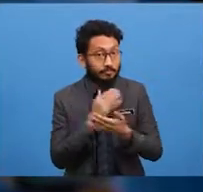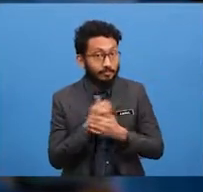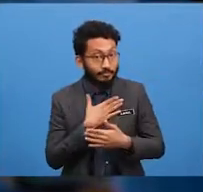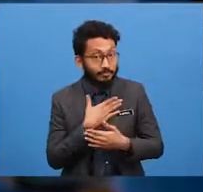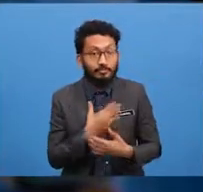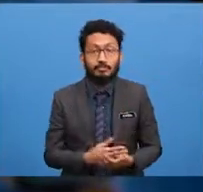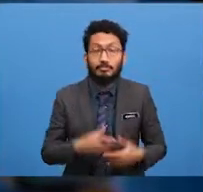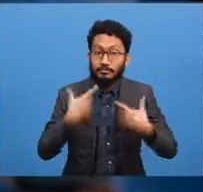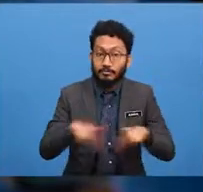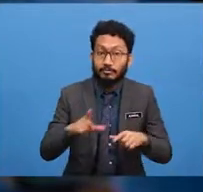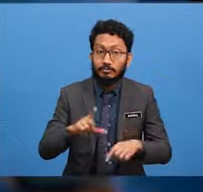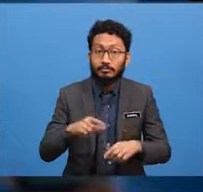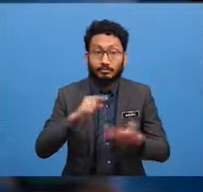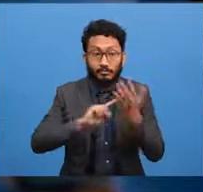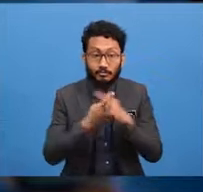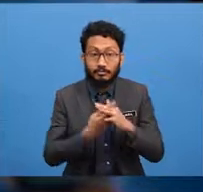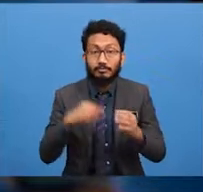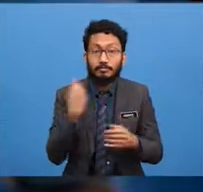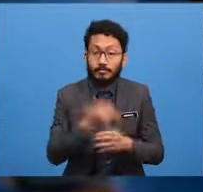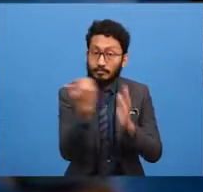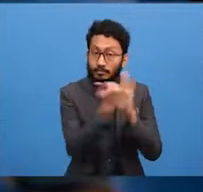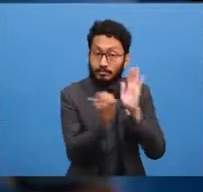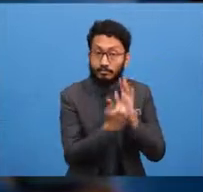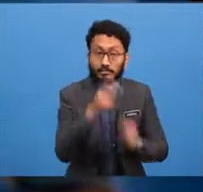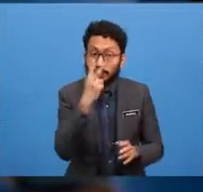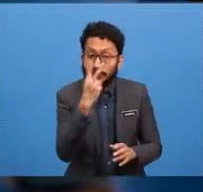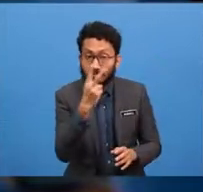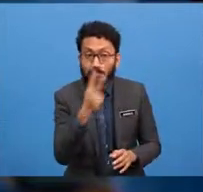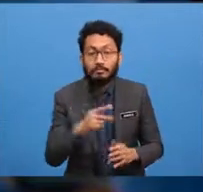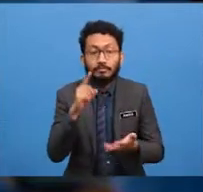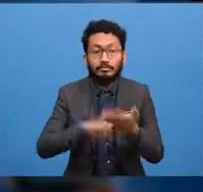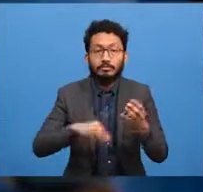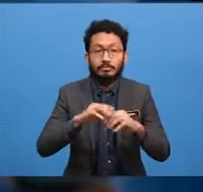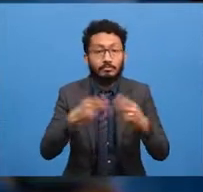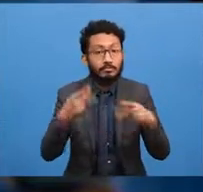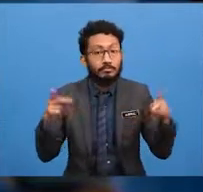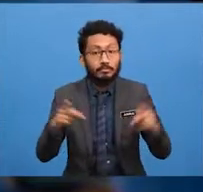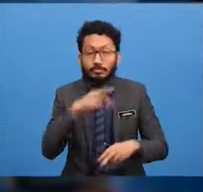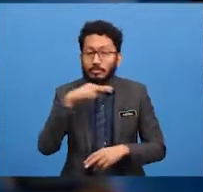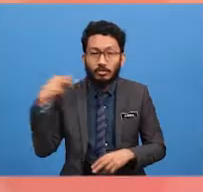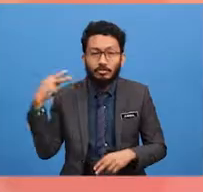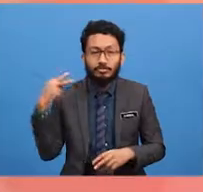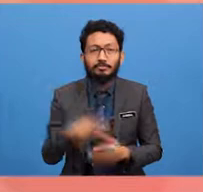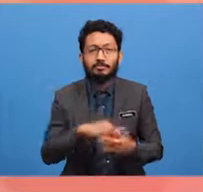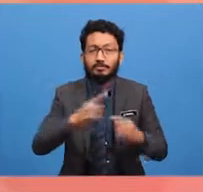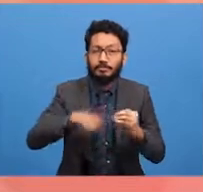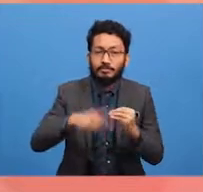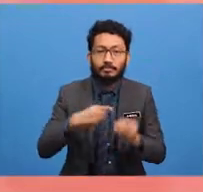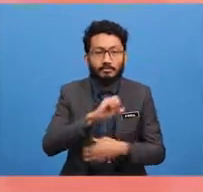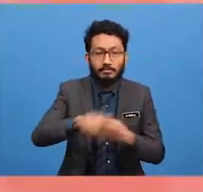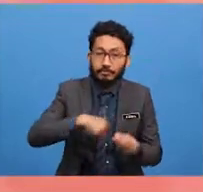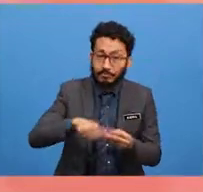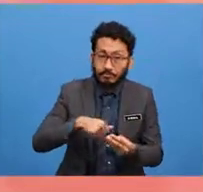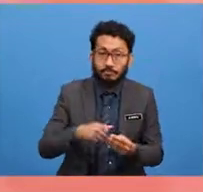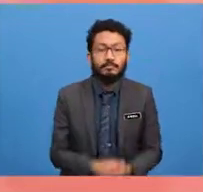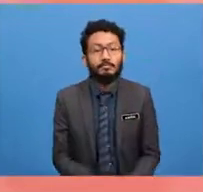Let's start our lesson by looking at these phrasal verbs related to travel. I